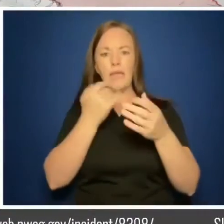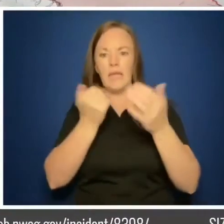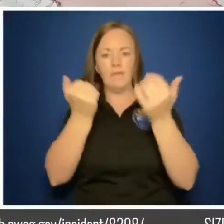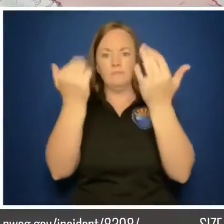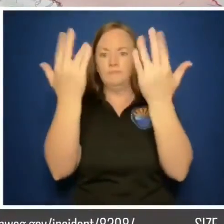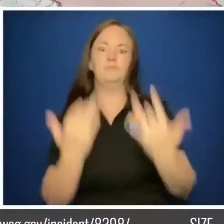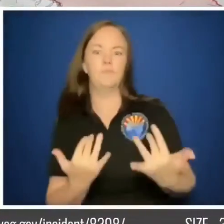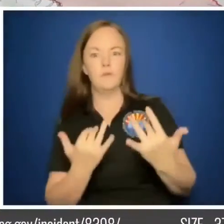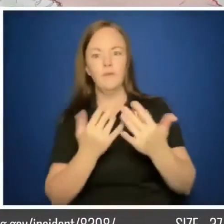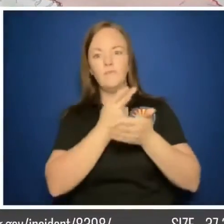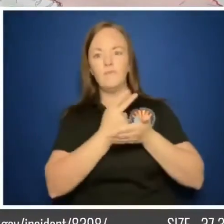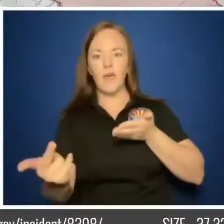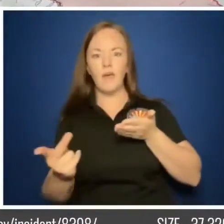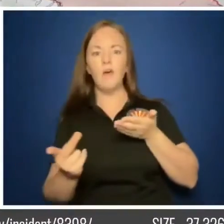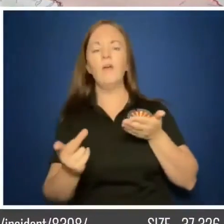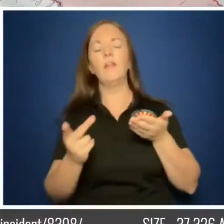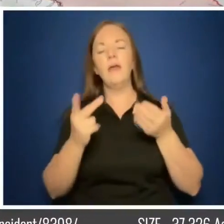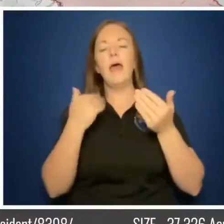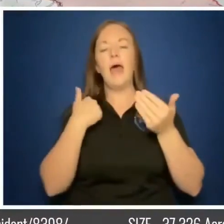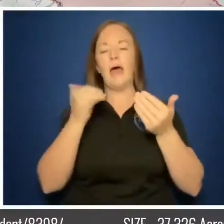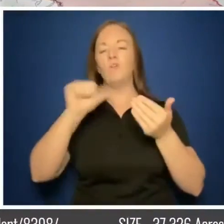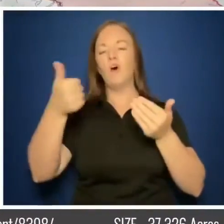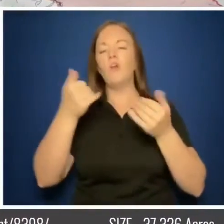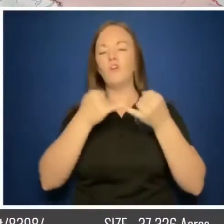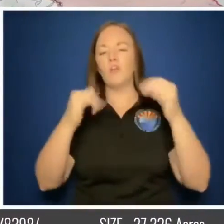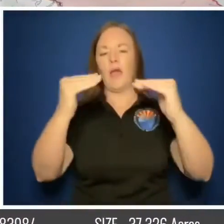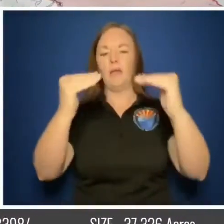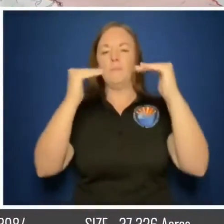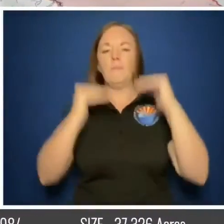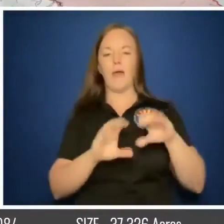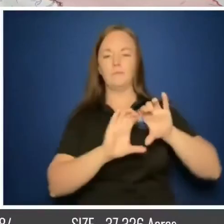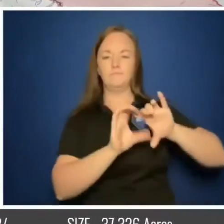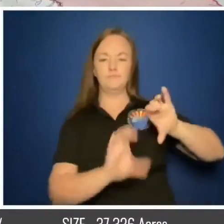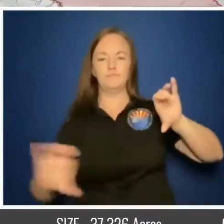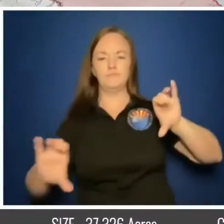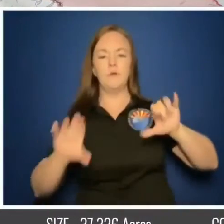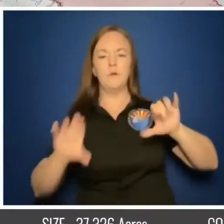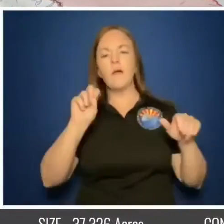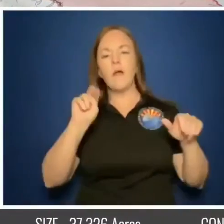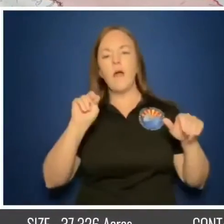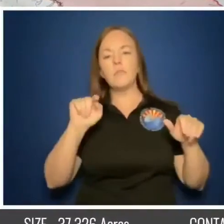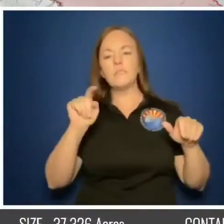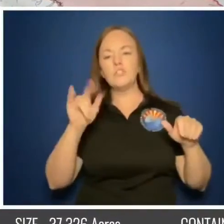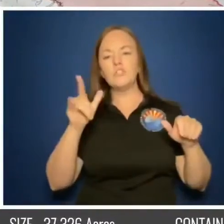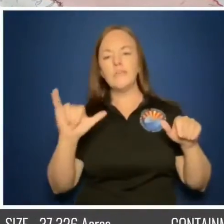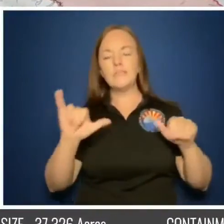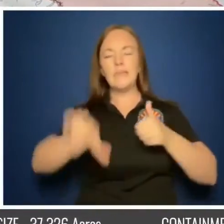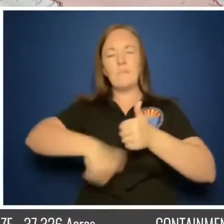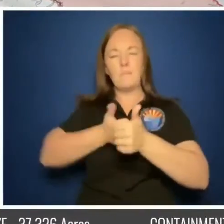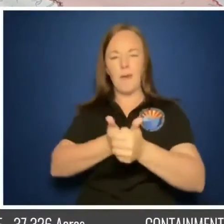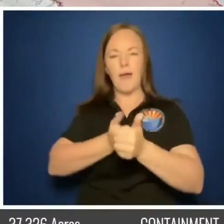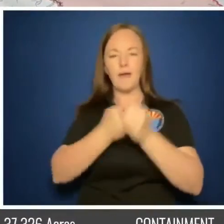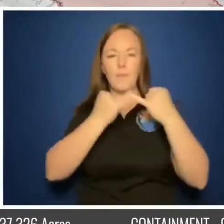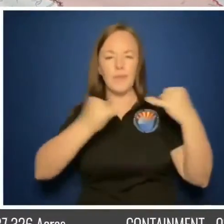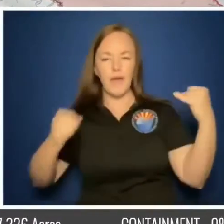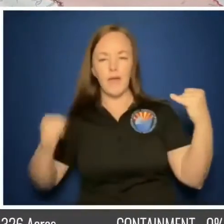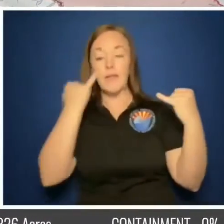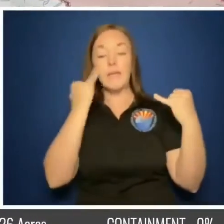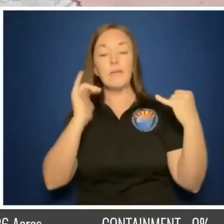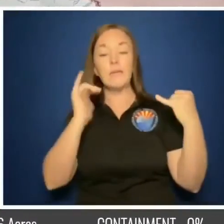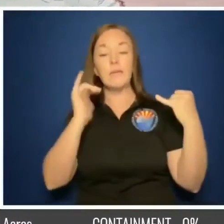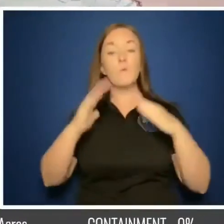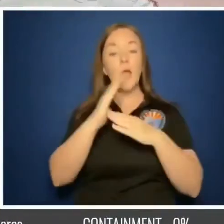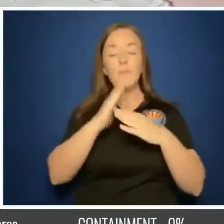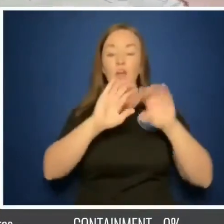off. We call them contingency lines. They're places where we could fall back in case the fire does cross the line that we intended to use